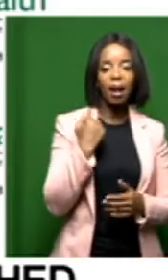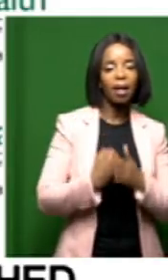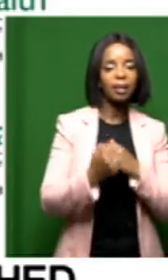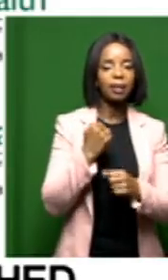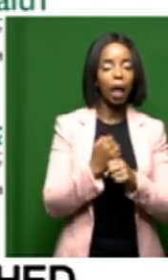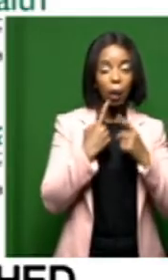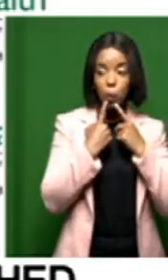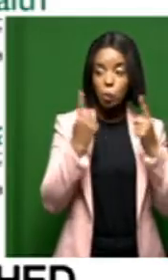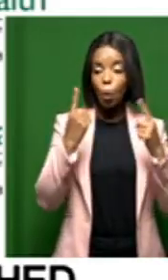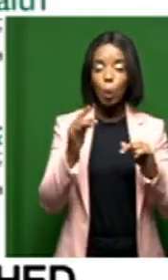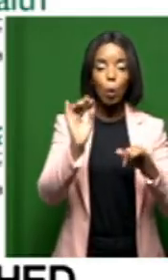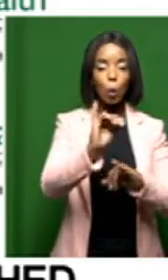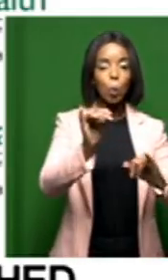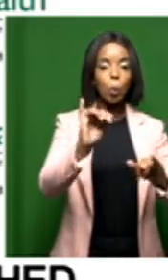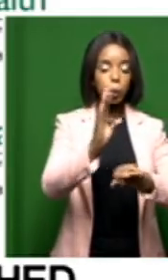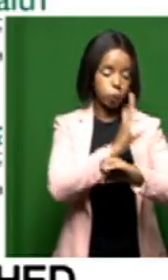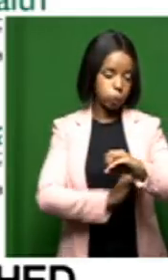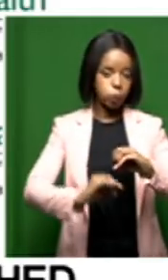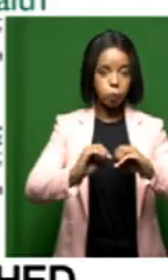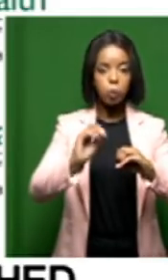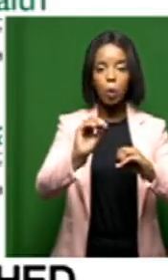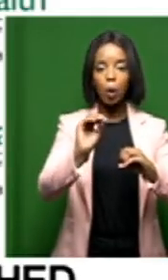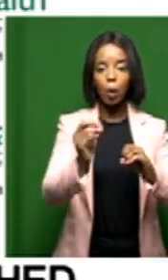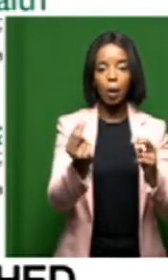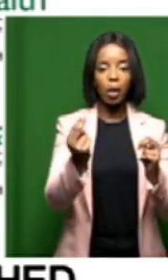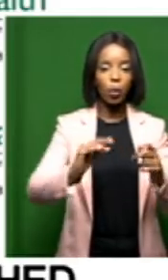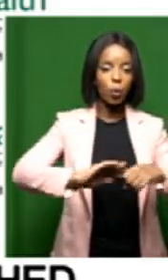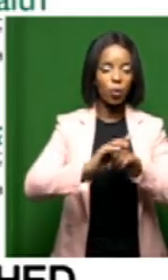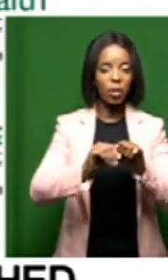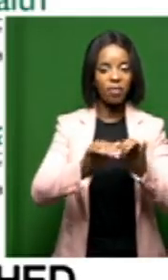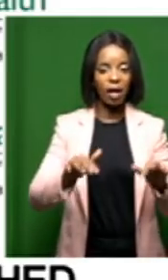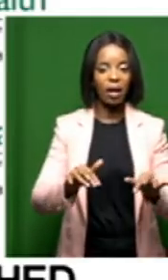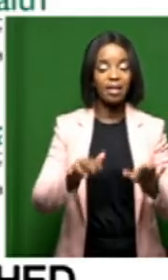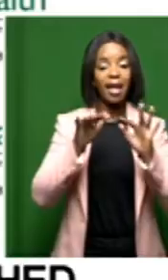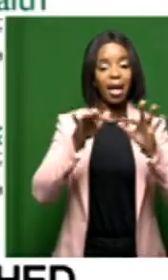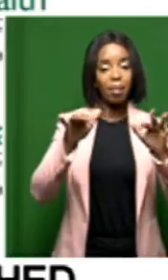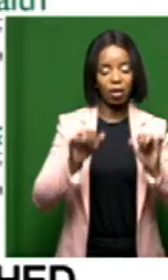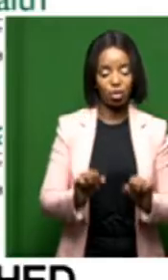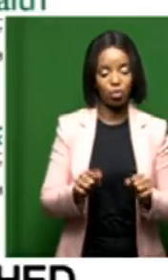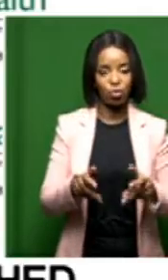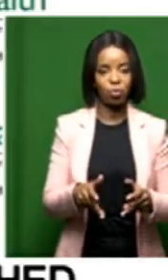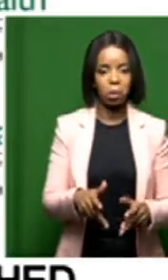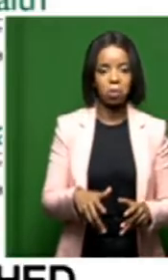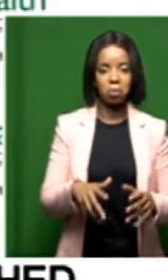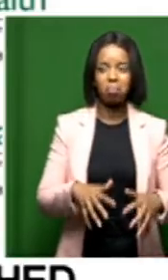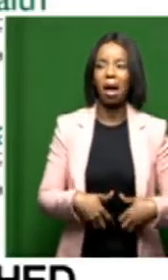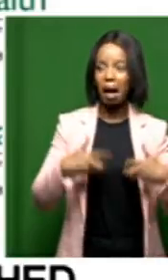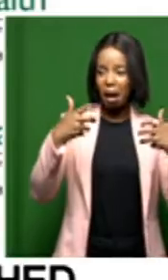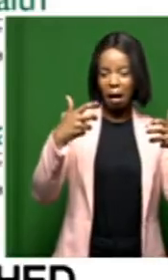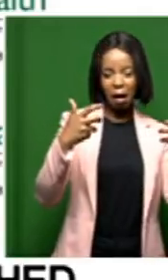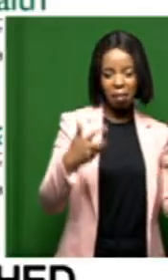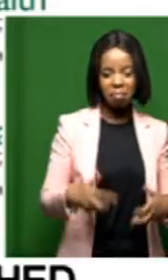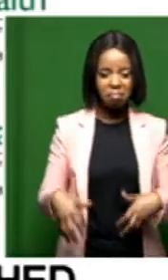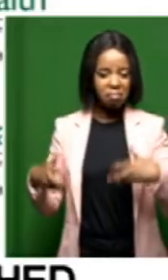know, some of the world, you know, nations reacted in a very negative way,